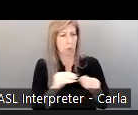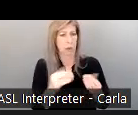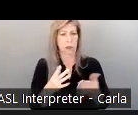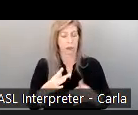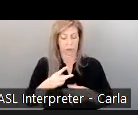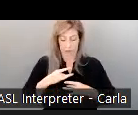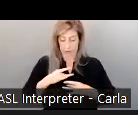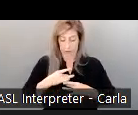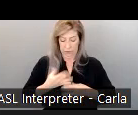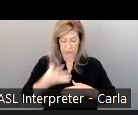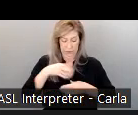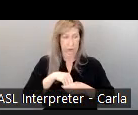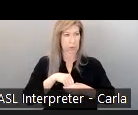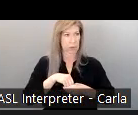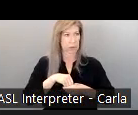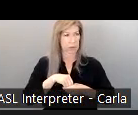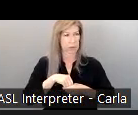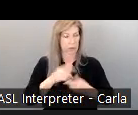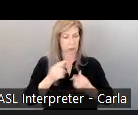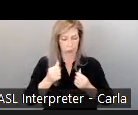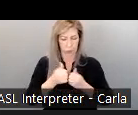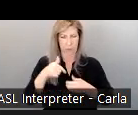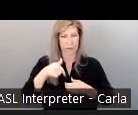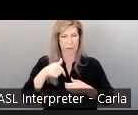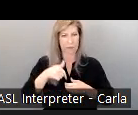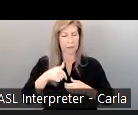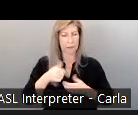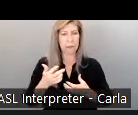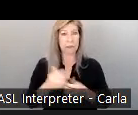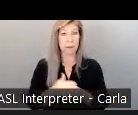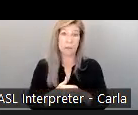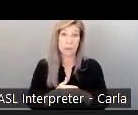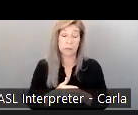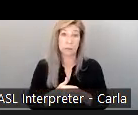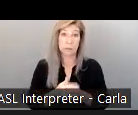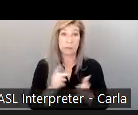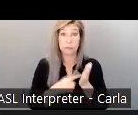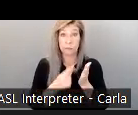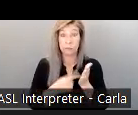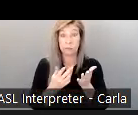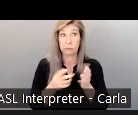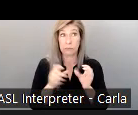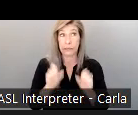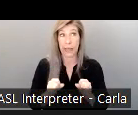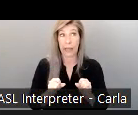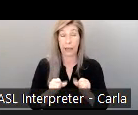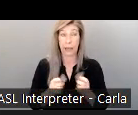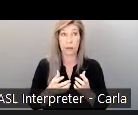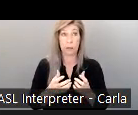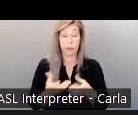Are there ways that these stories can be held onto in a place of